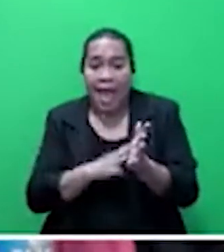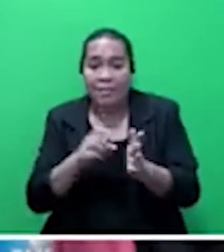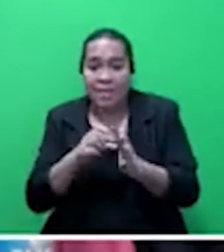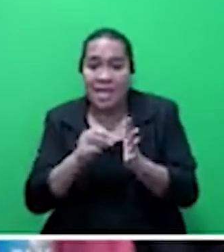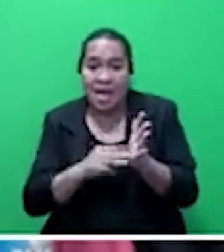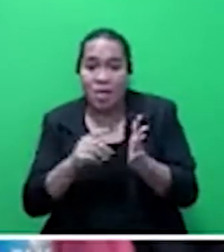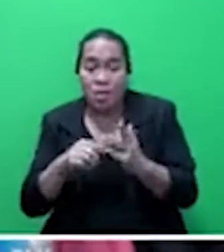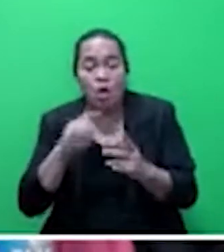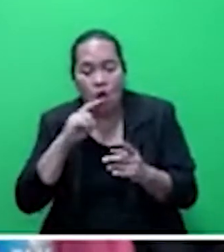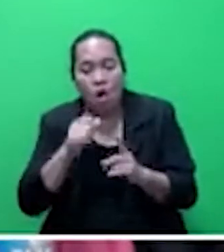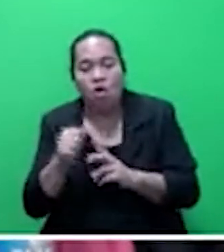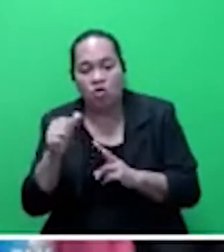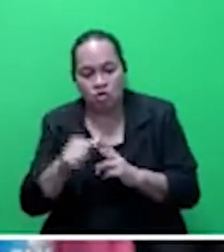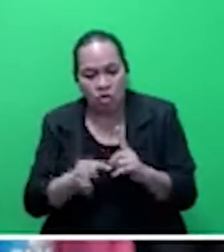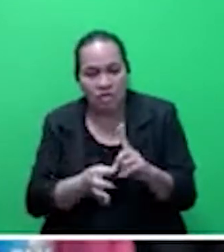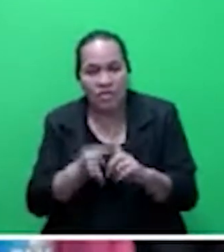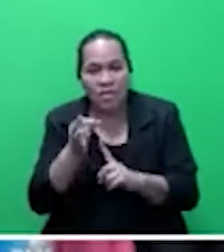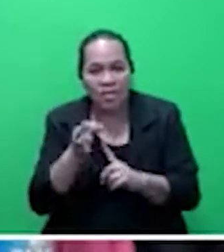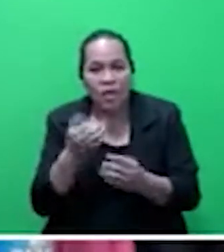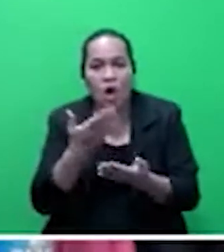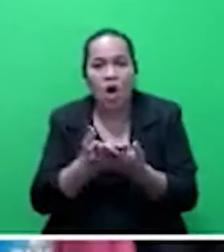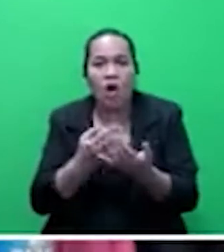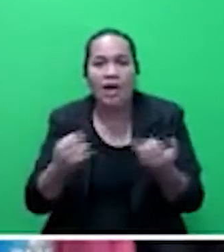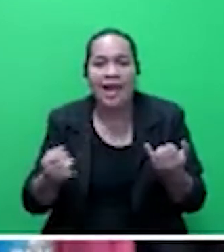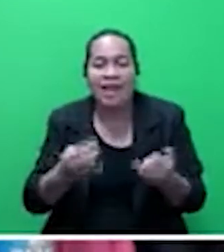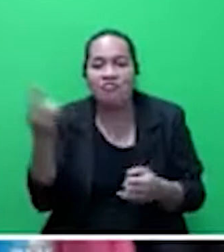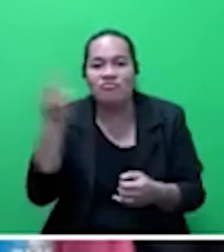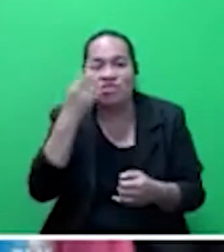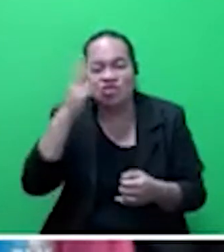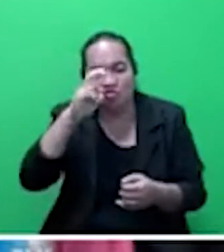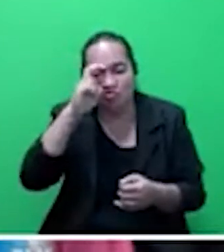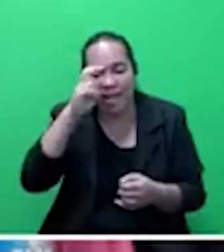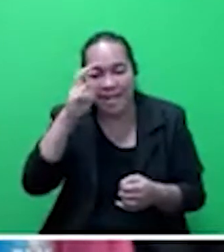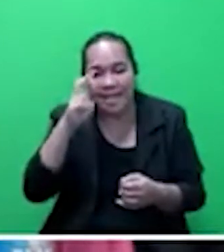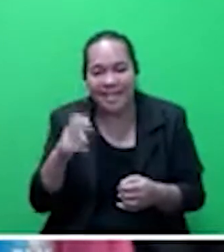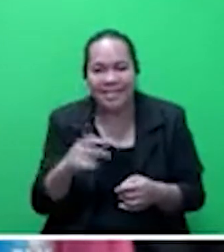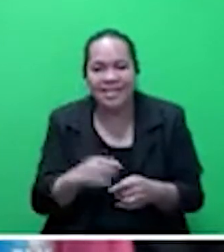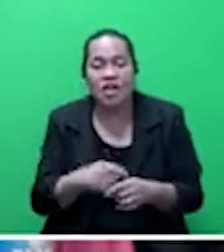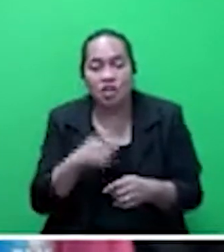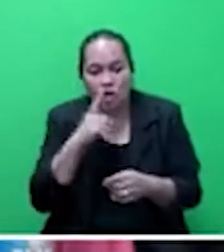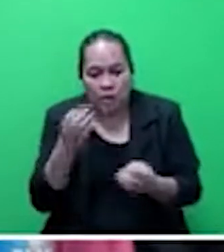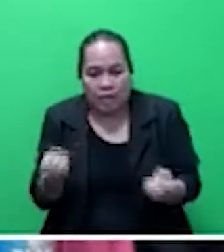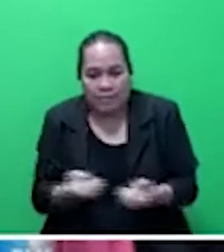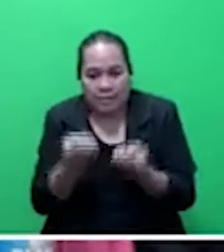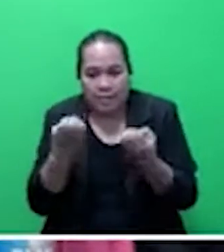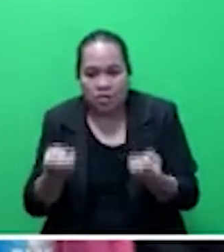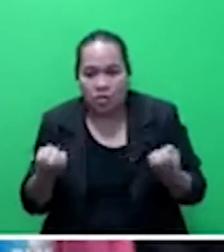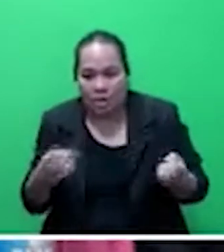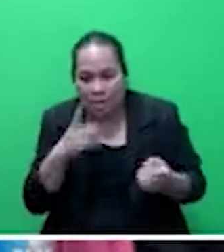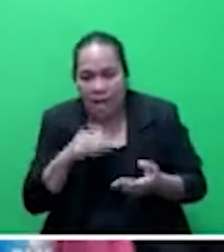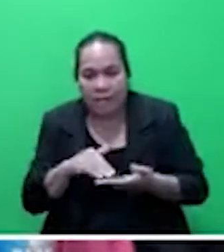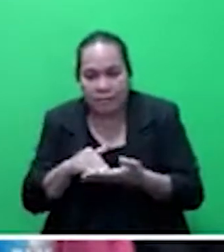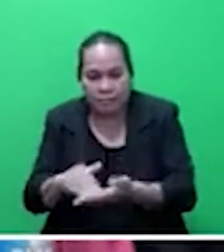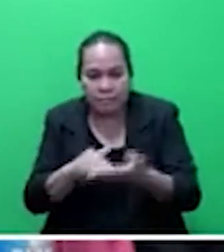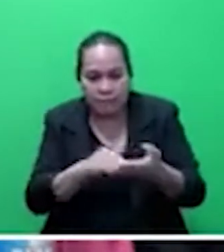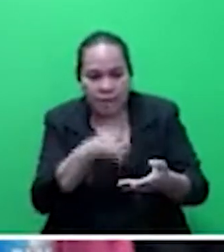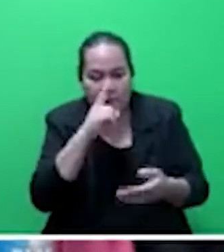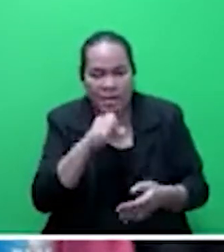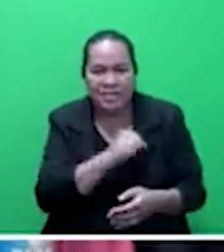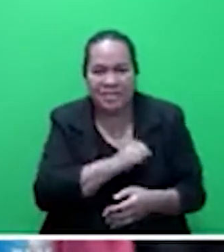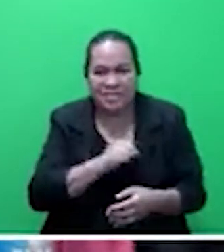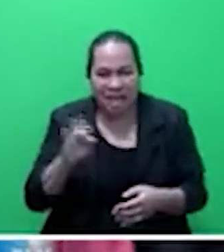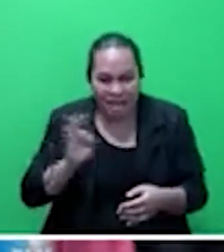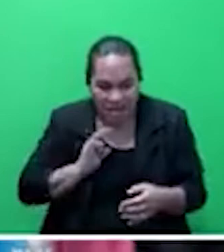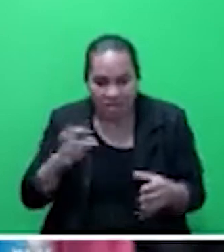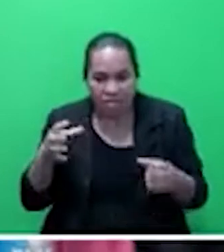an online risk screening tool that will equip provincial administrators and district officers with the